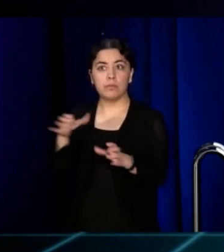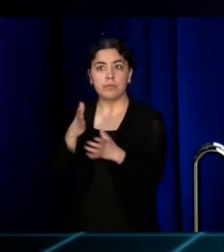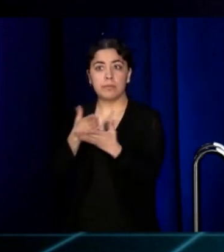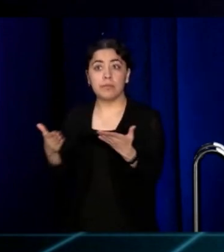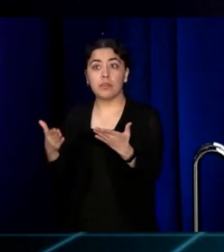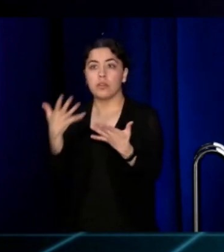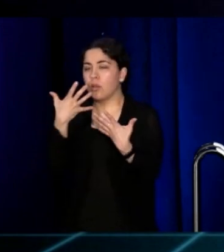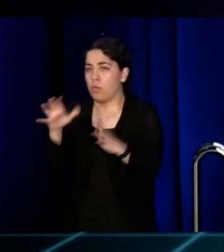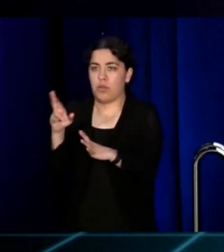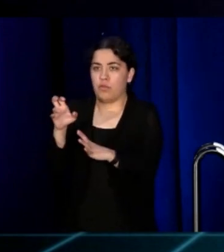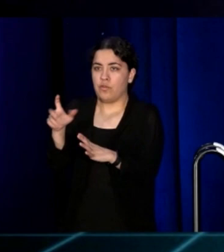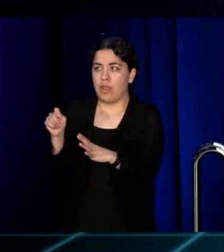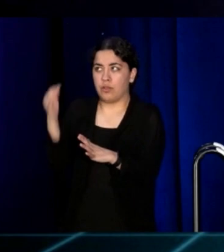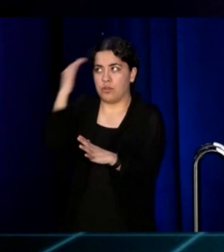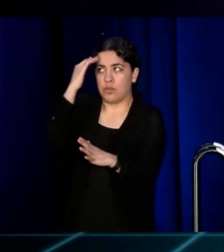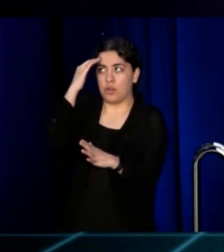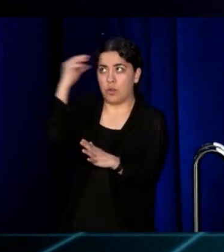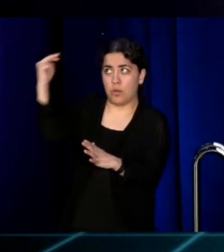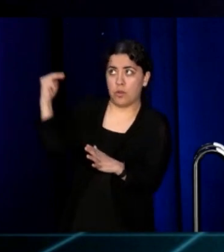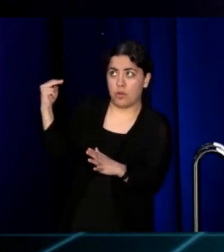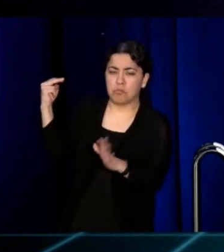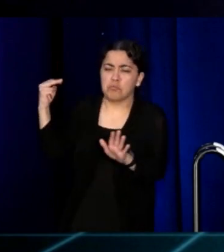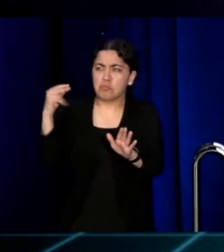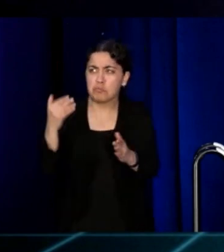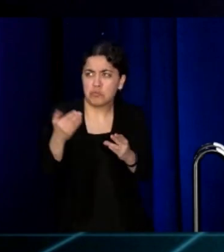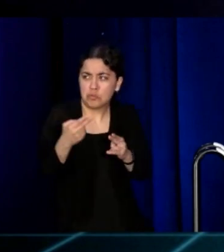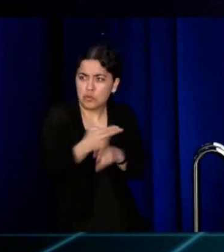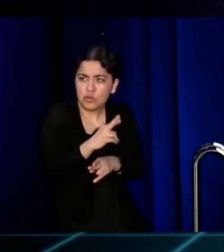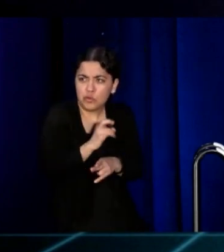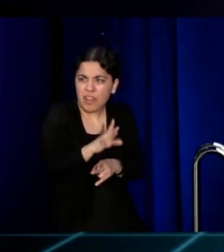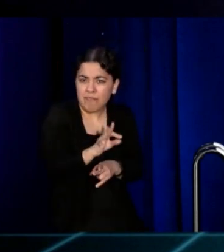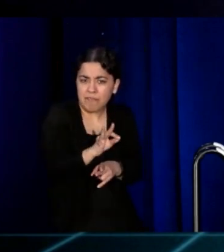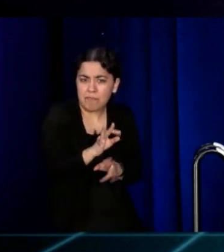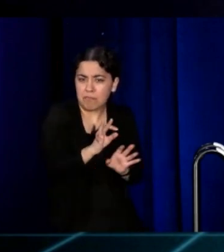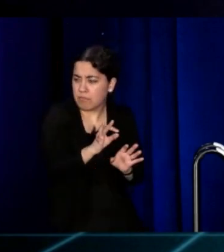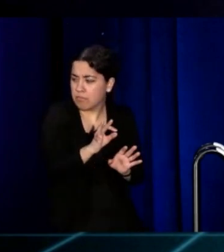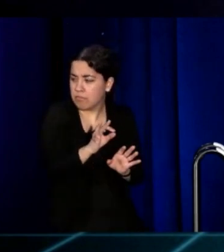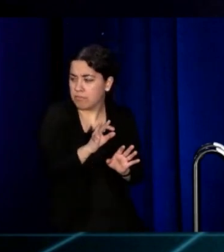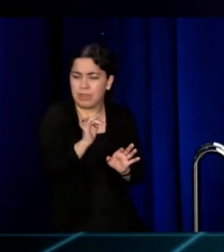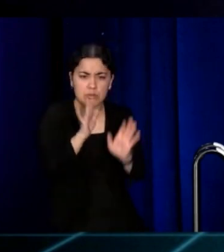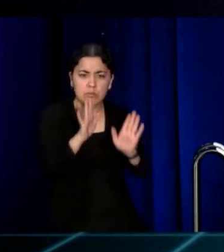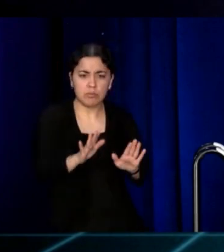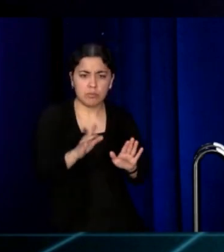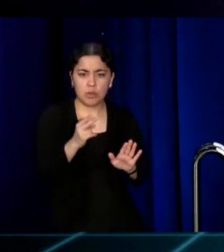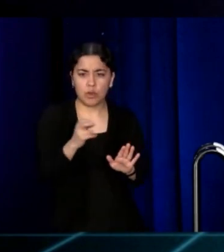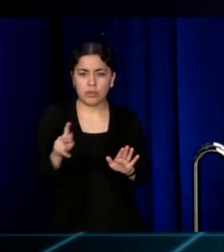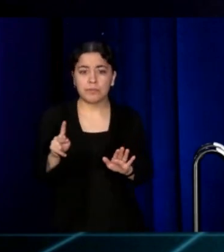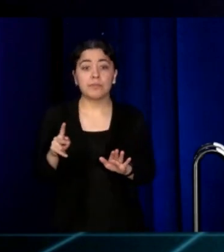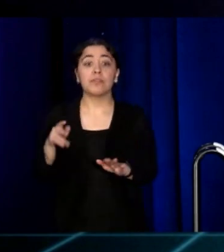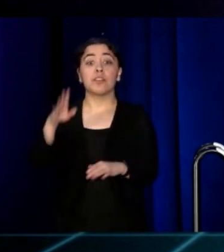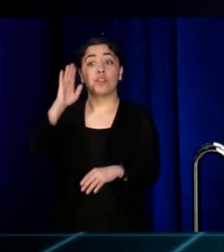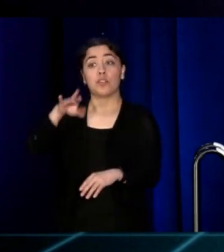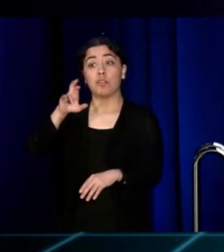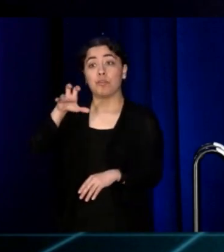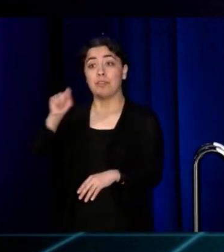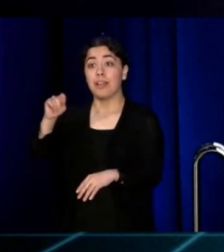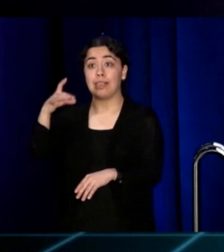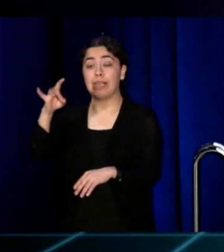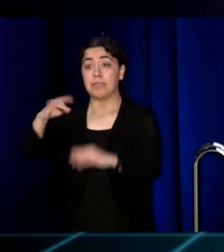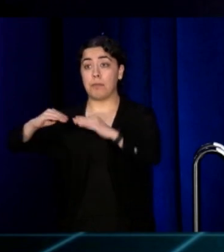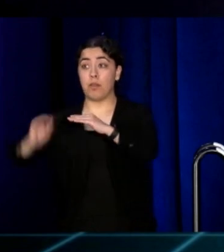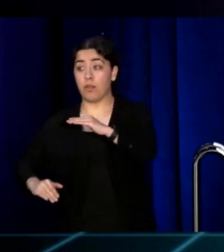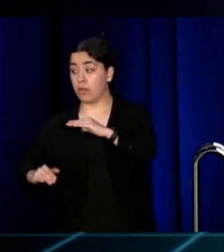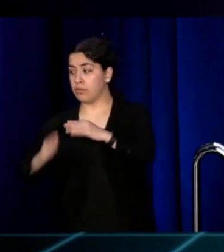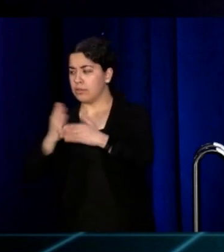want React to know about it, you could just use ref. So it's a really great hook for that. And so in React 18 and below, for some